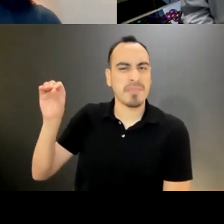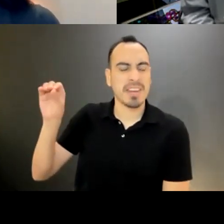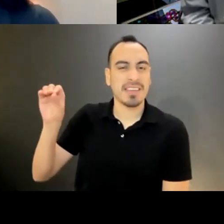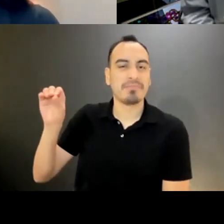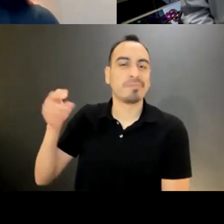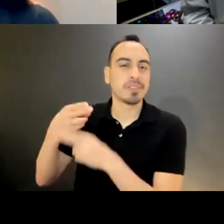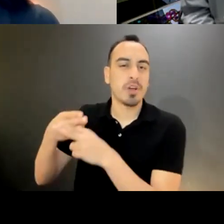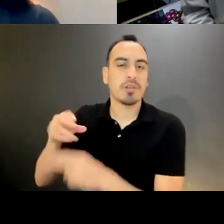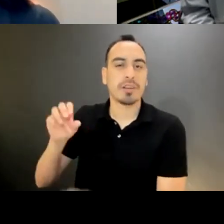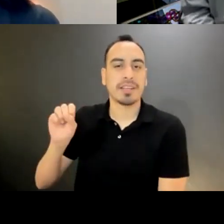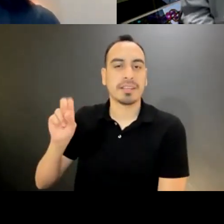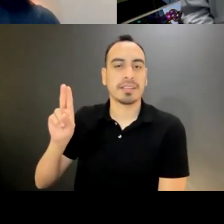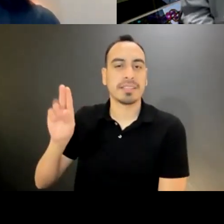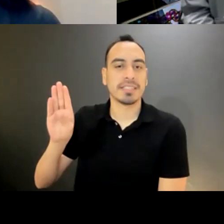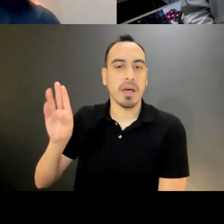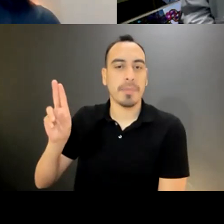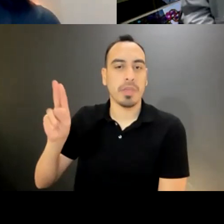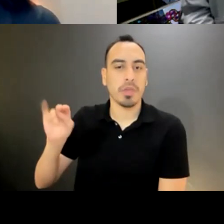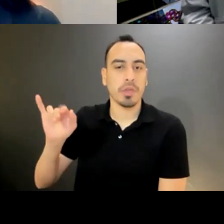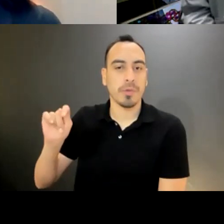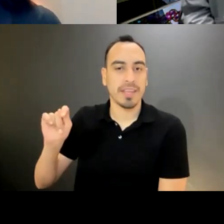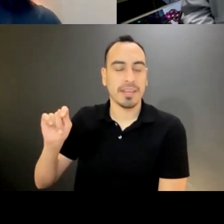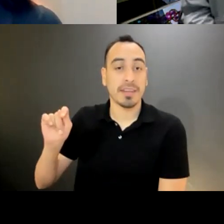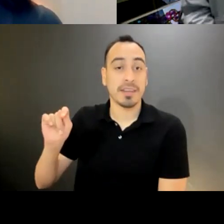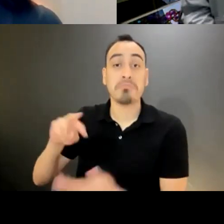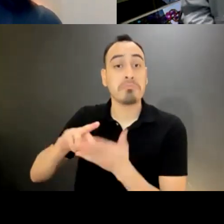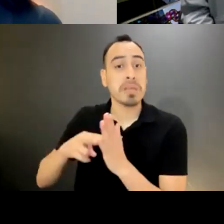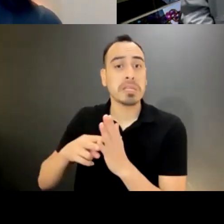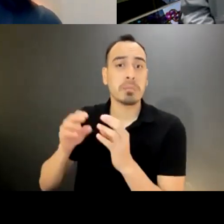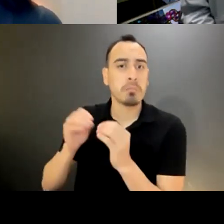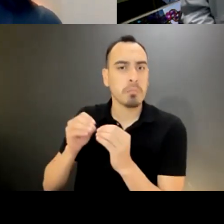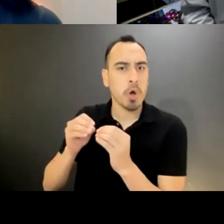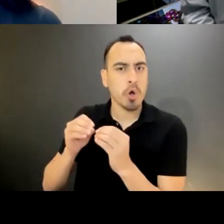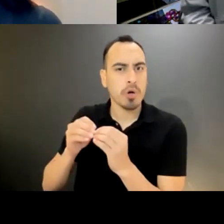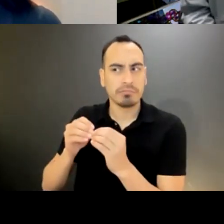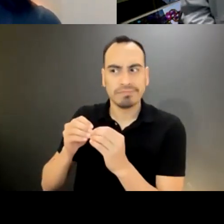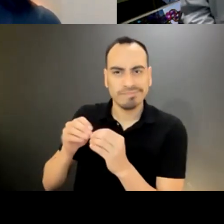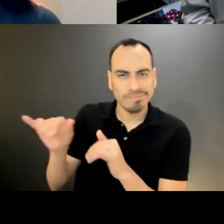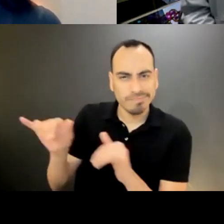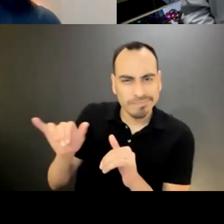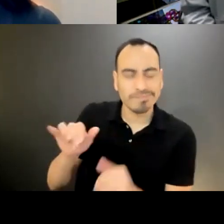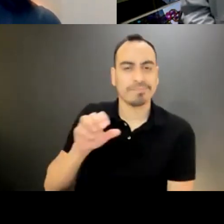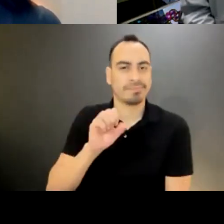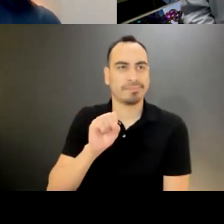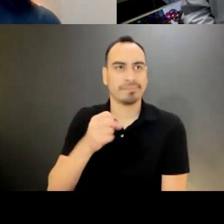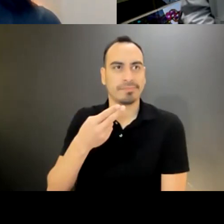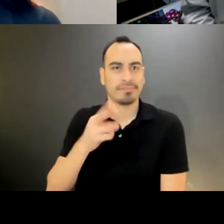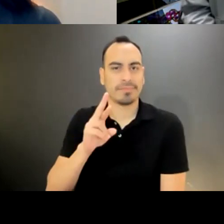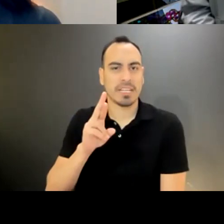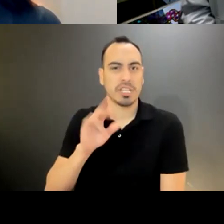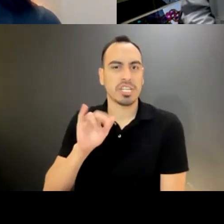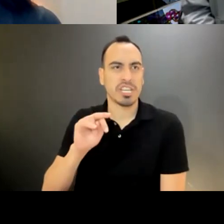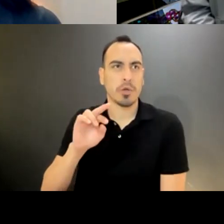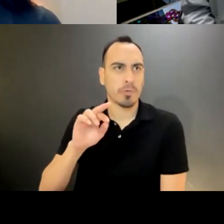subunit vaccine, so it's more analogous to the Shingrix. So it actually gives you